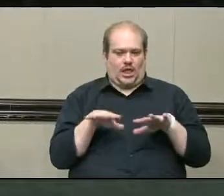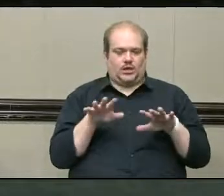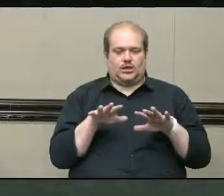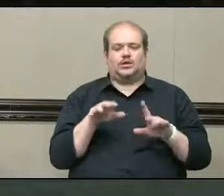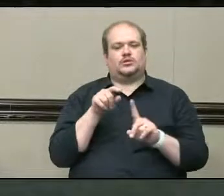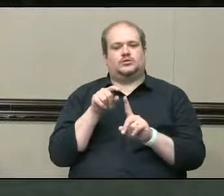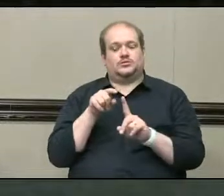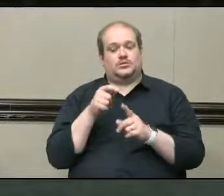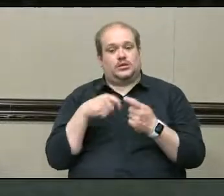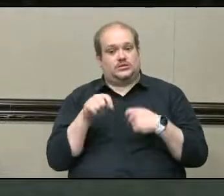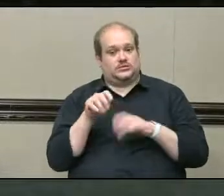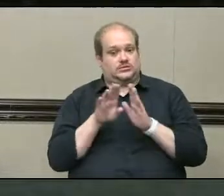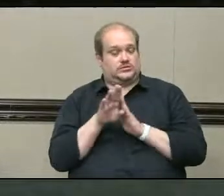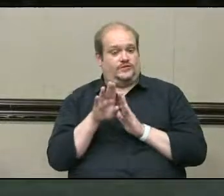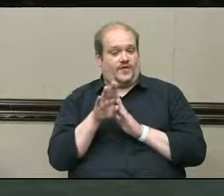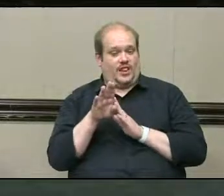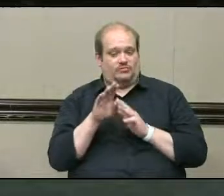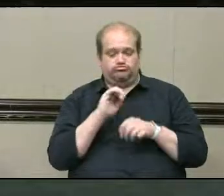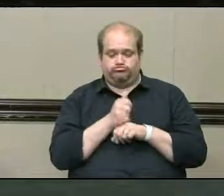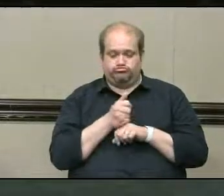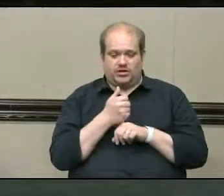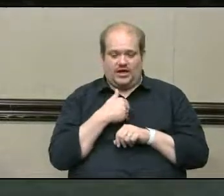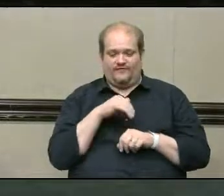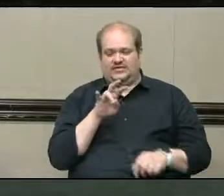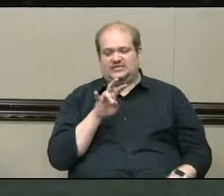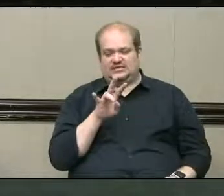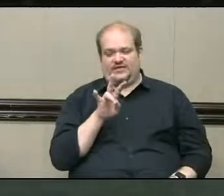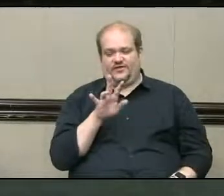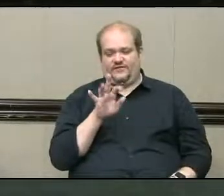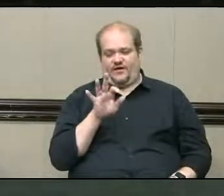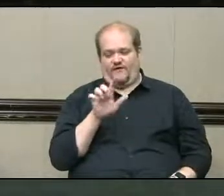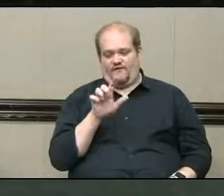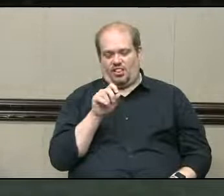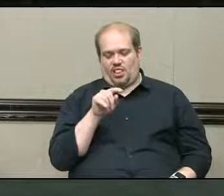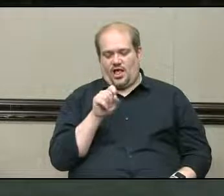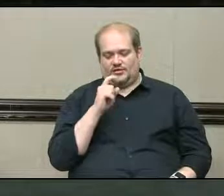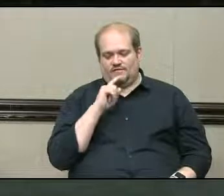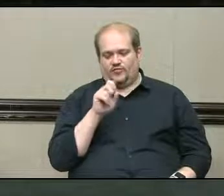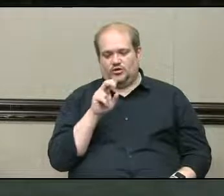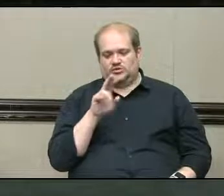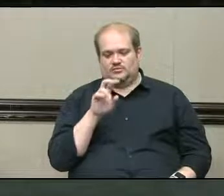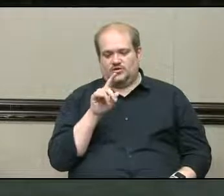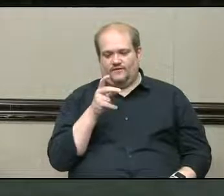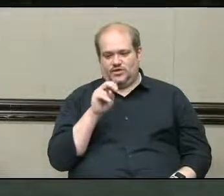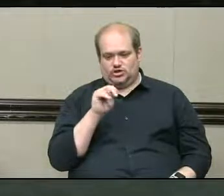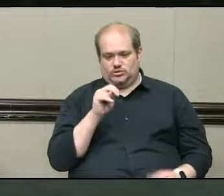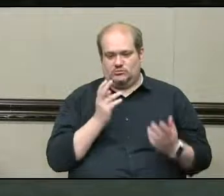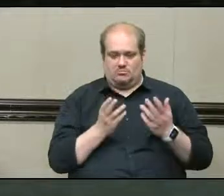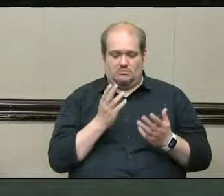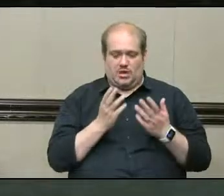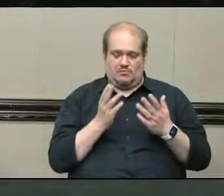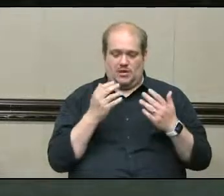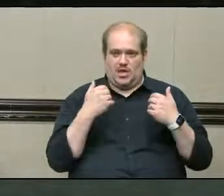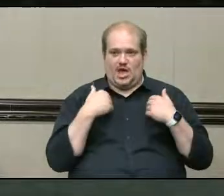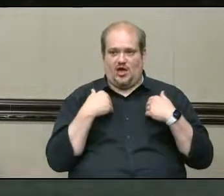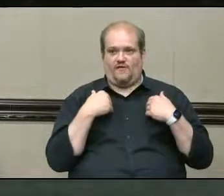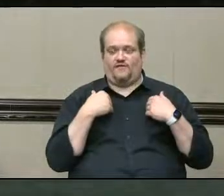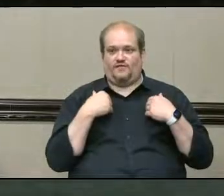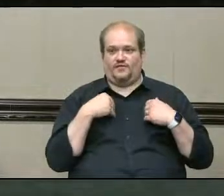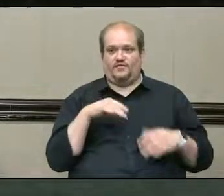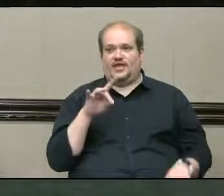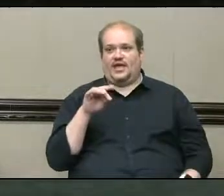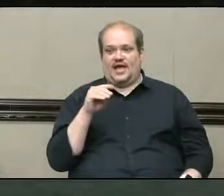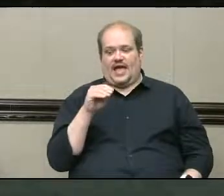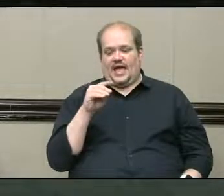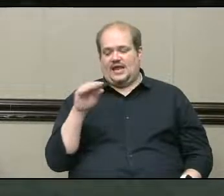that instead of a development coming in and having 75 lots for their subdivision, it may mean that they get